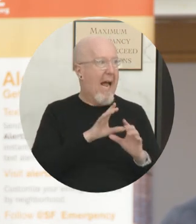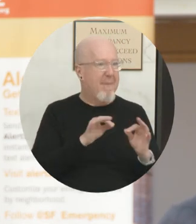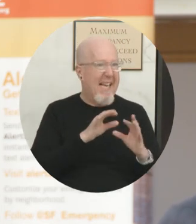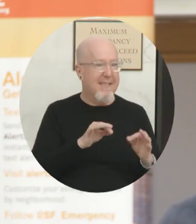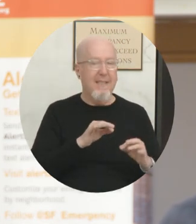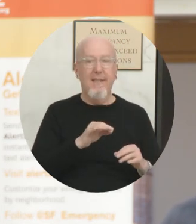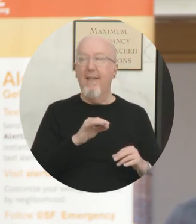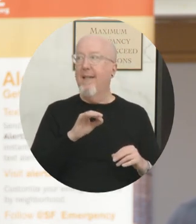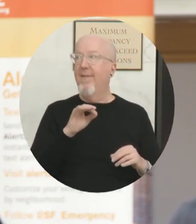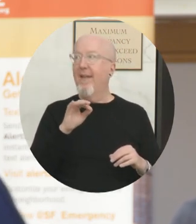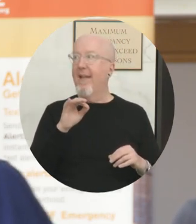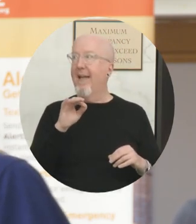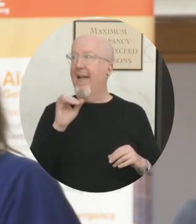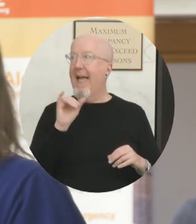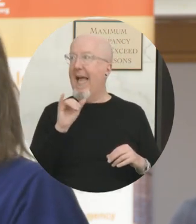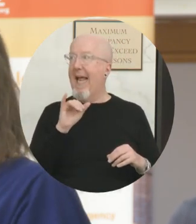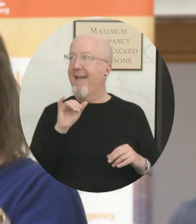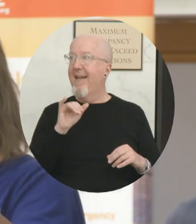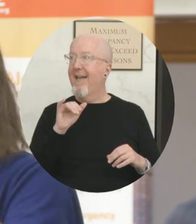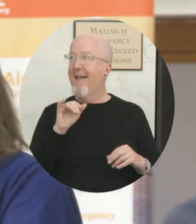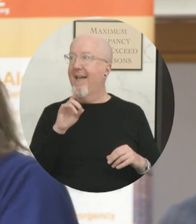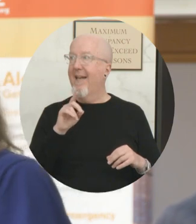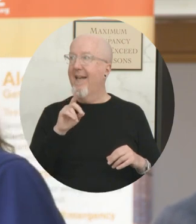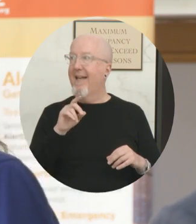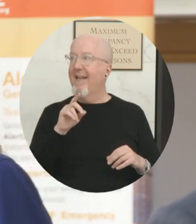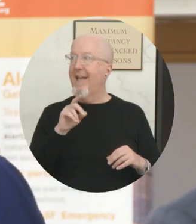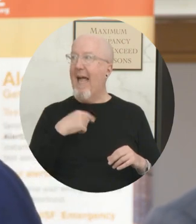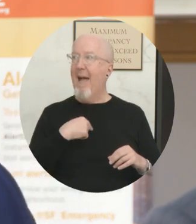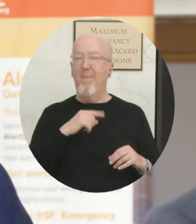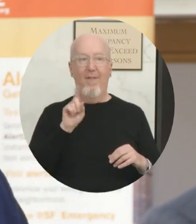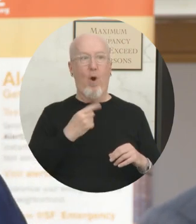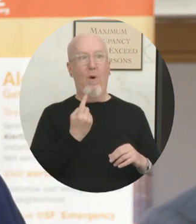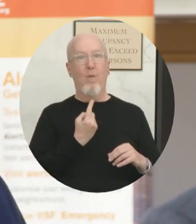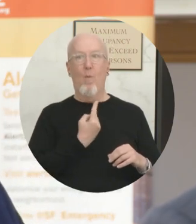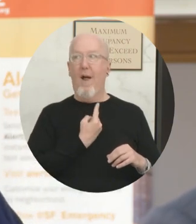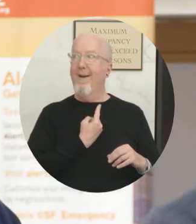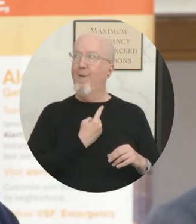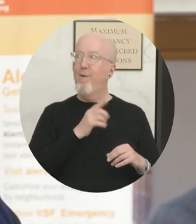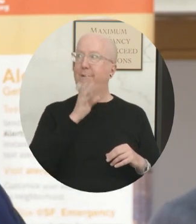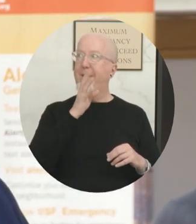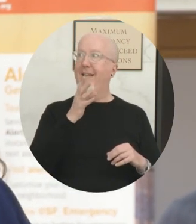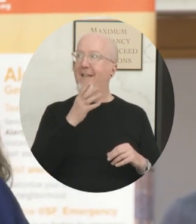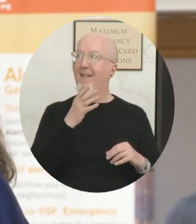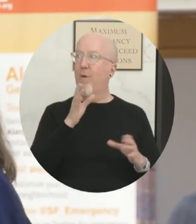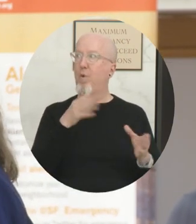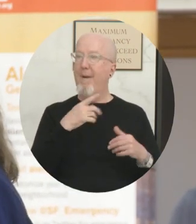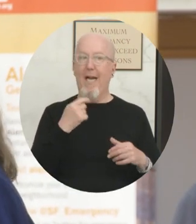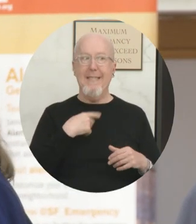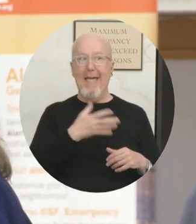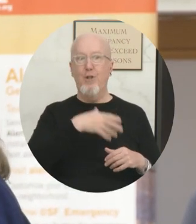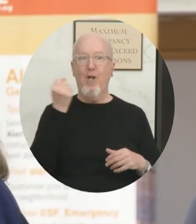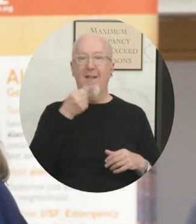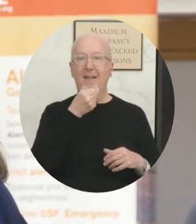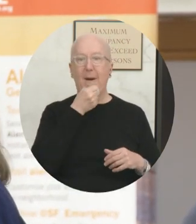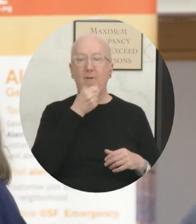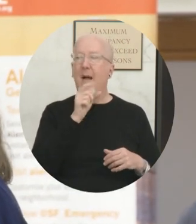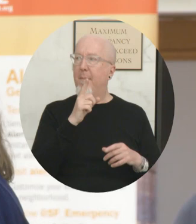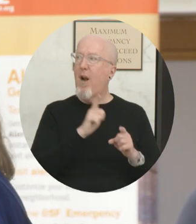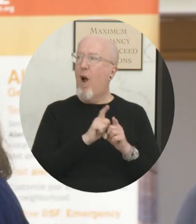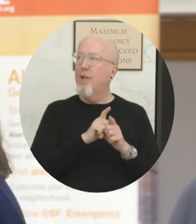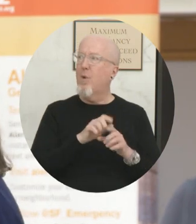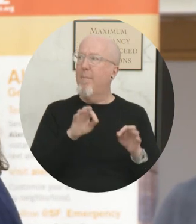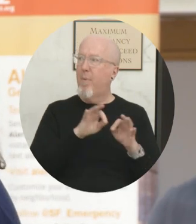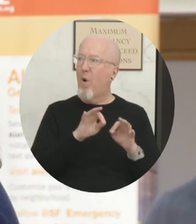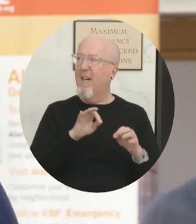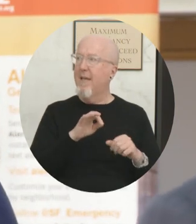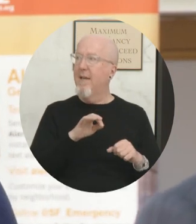And like Daniel says, I'm not always the one speaking in the room. I'm going to have the same problem. He says, yeah, take the microphone. So, but it is really important that